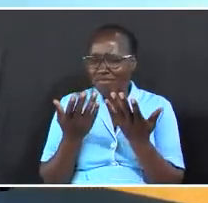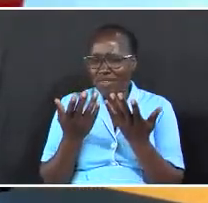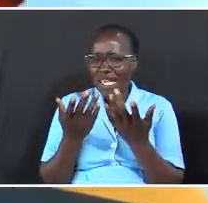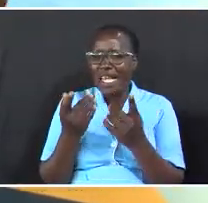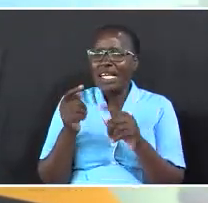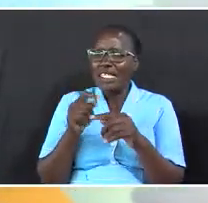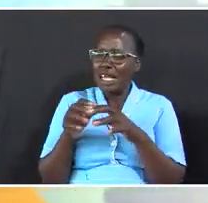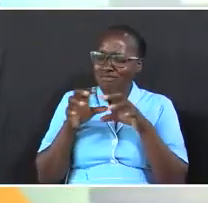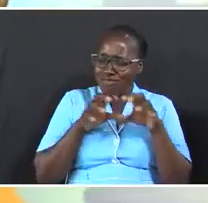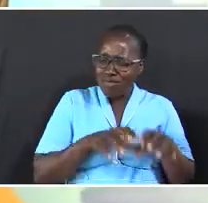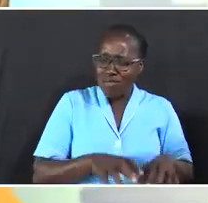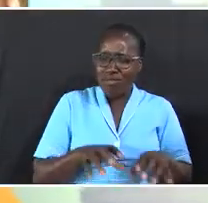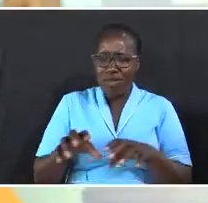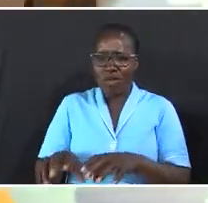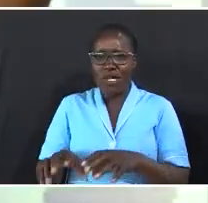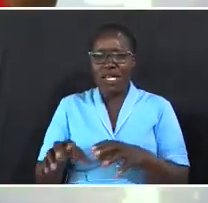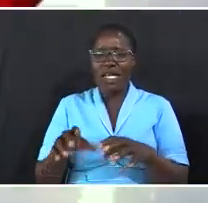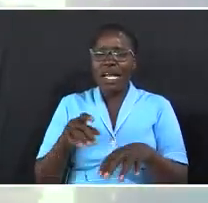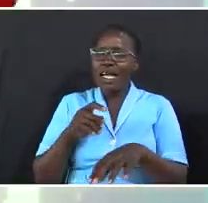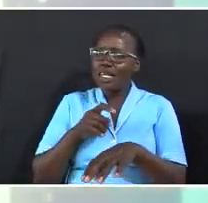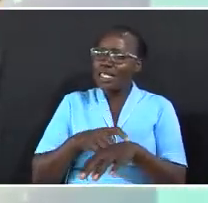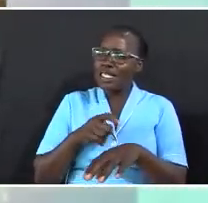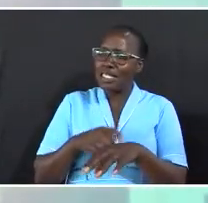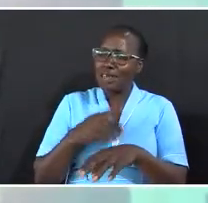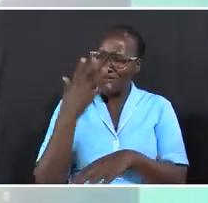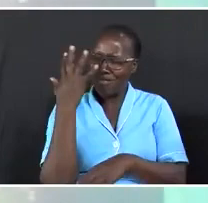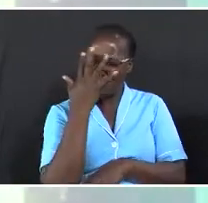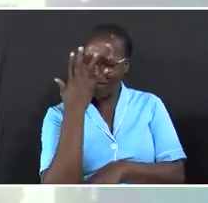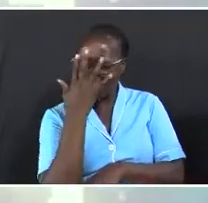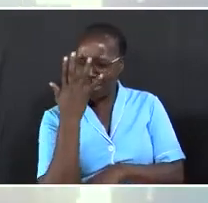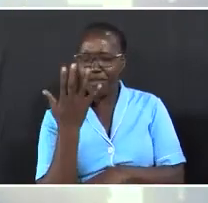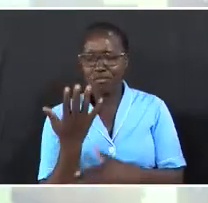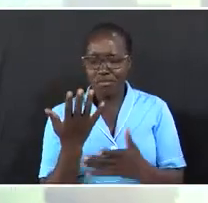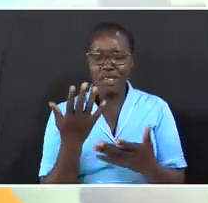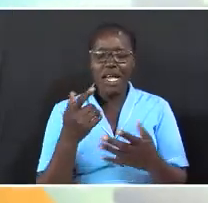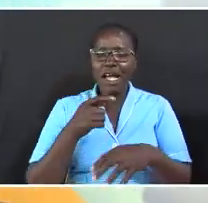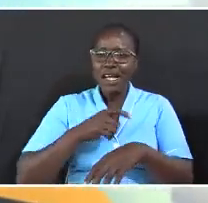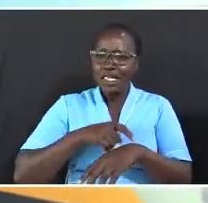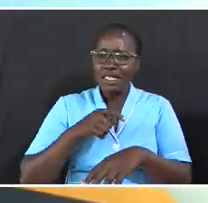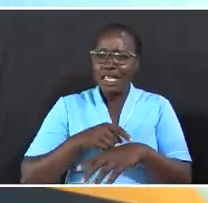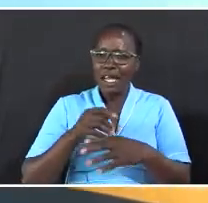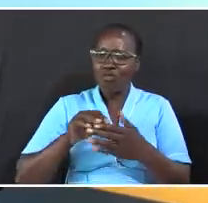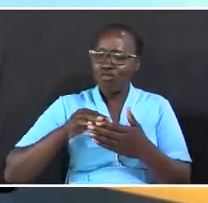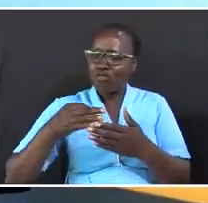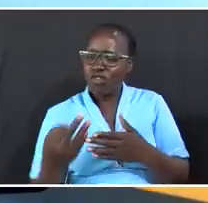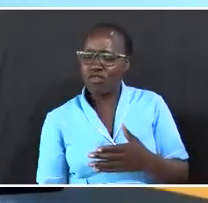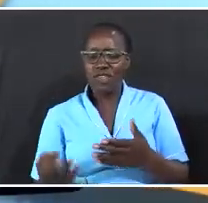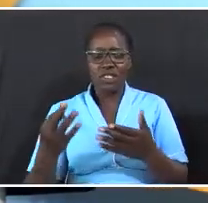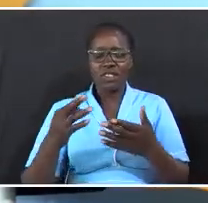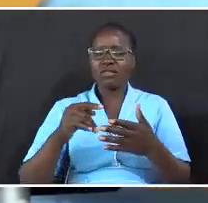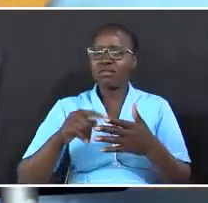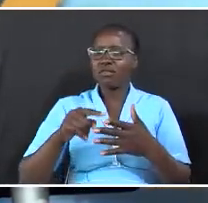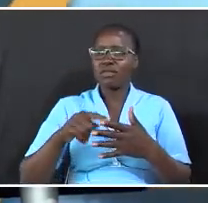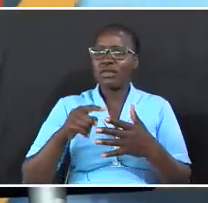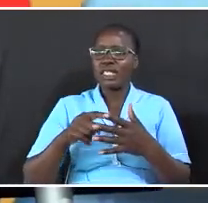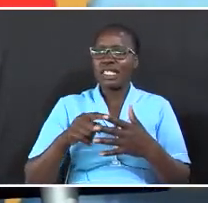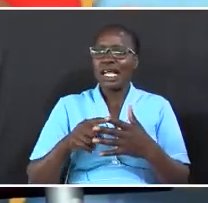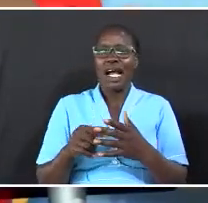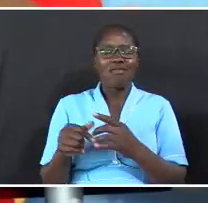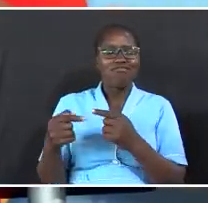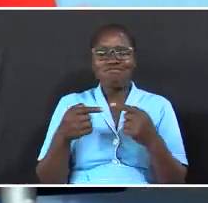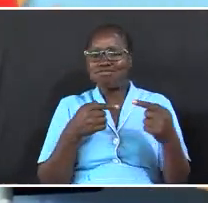through tribulations, when we go through shame, when we go through defeat, when we go through a